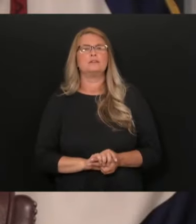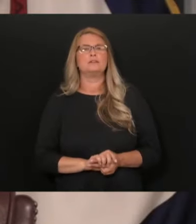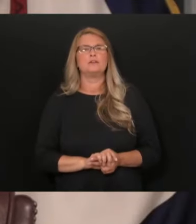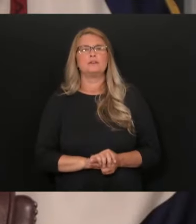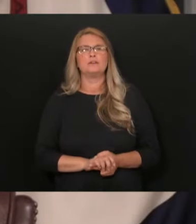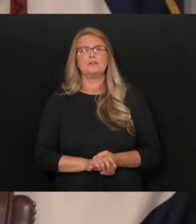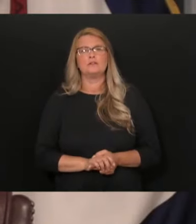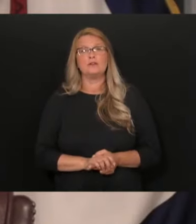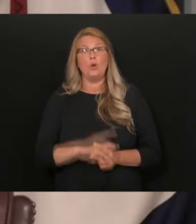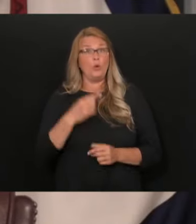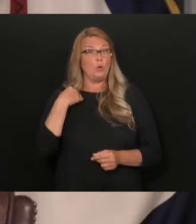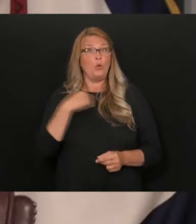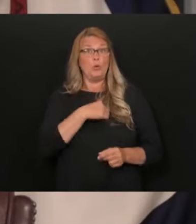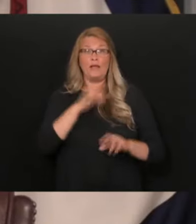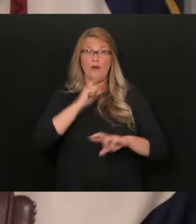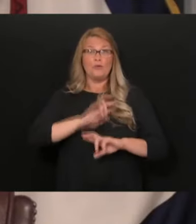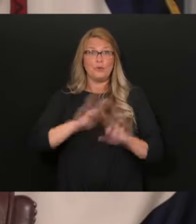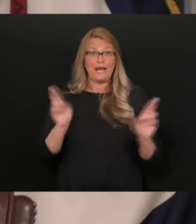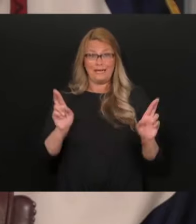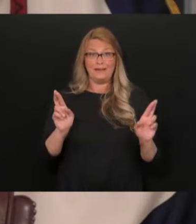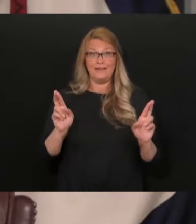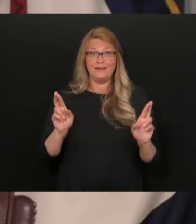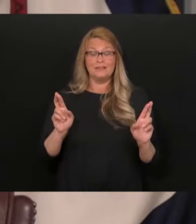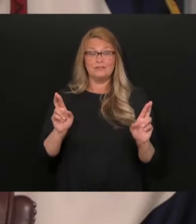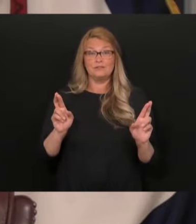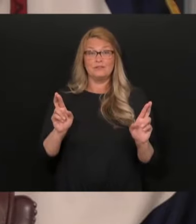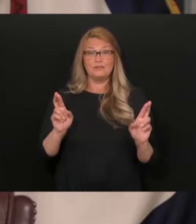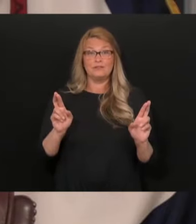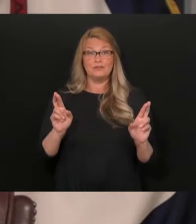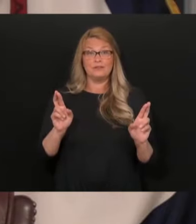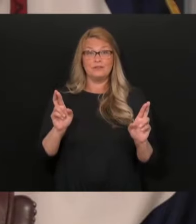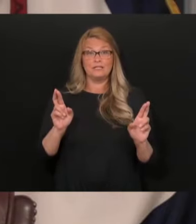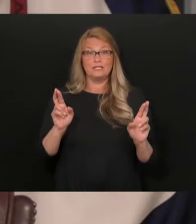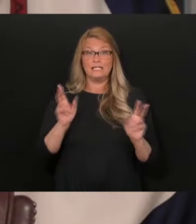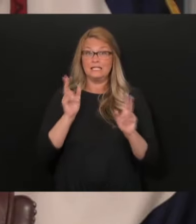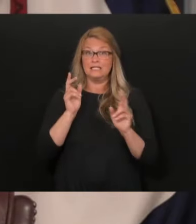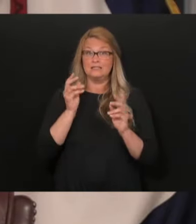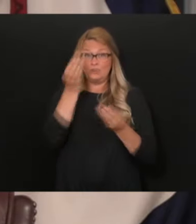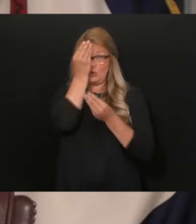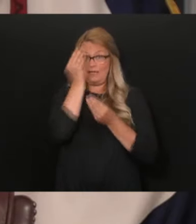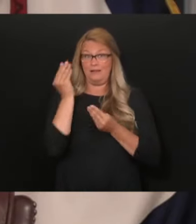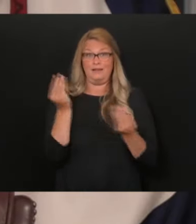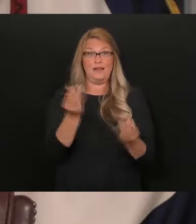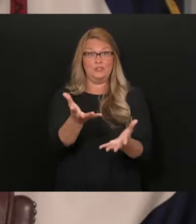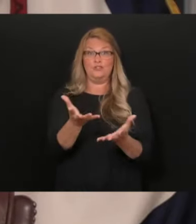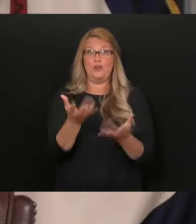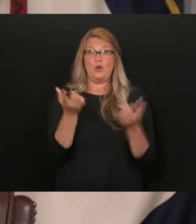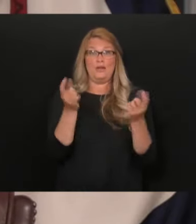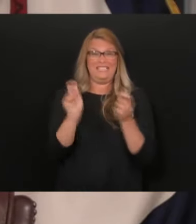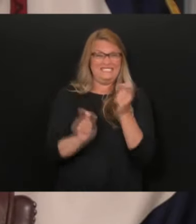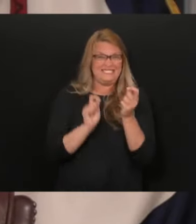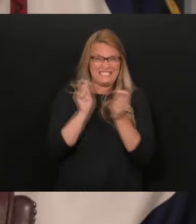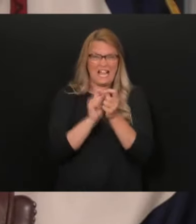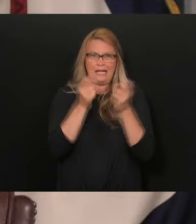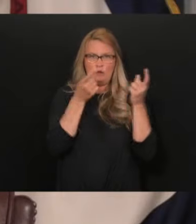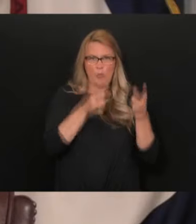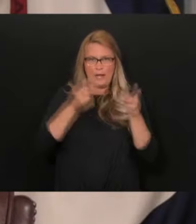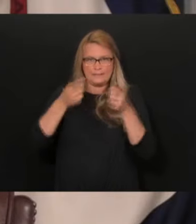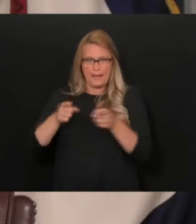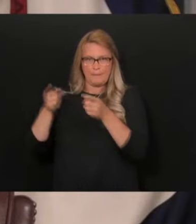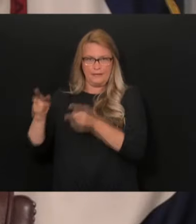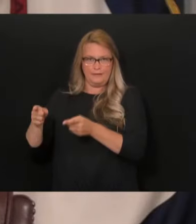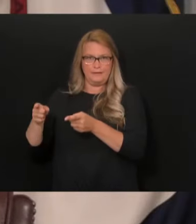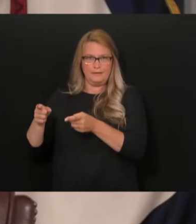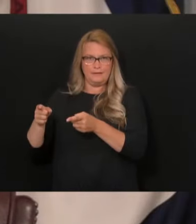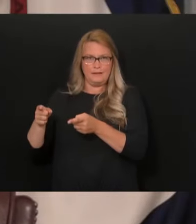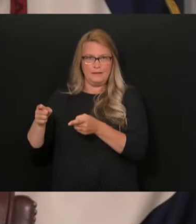We surely stand ready to keep everyone abreast of exactly what's going on. If